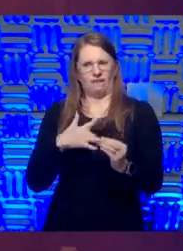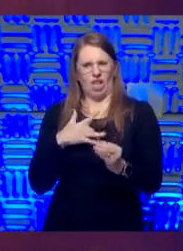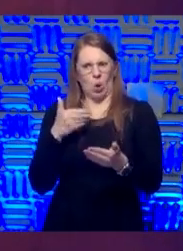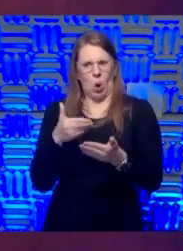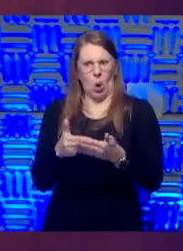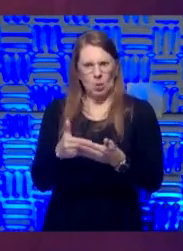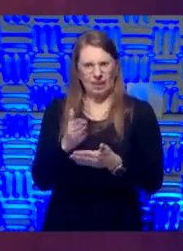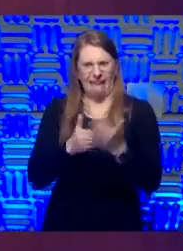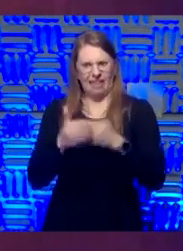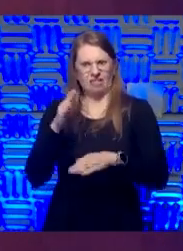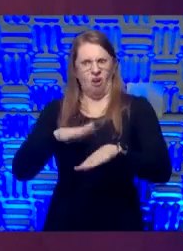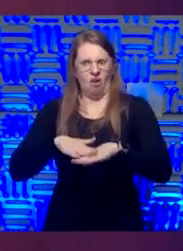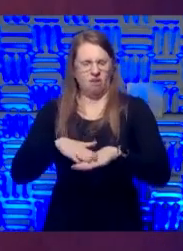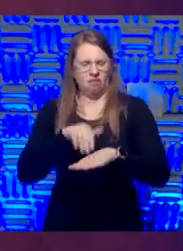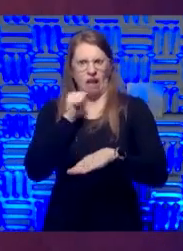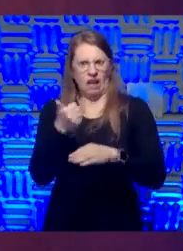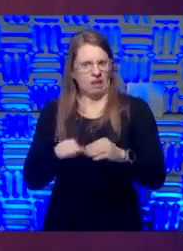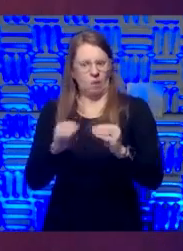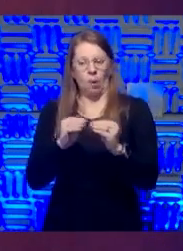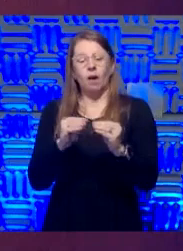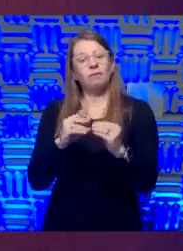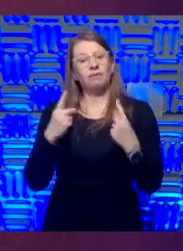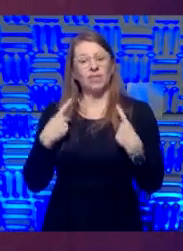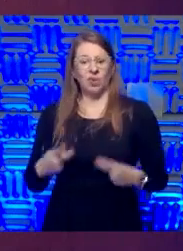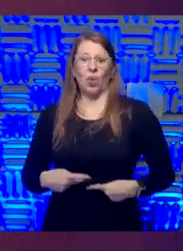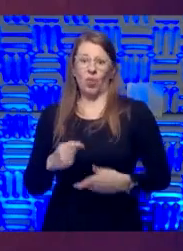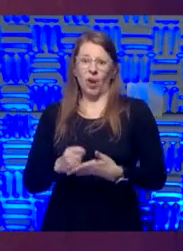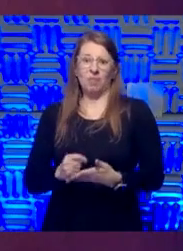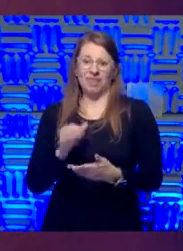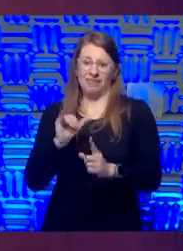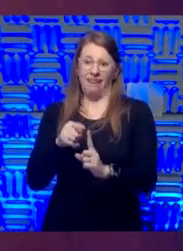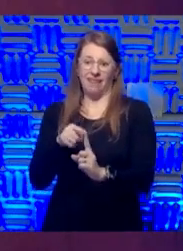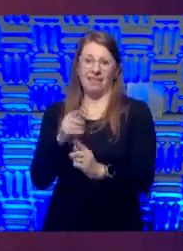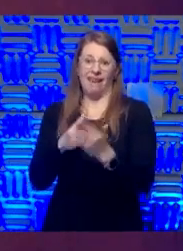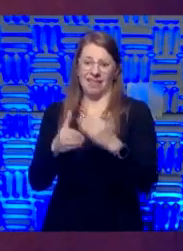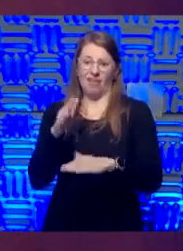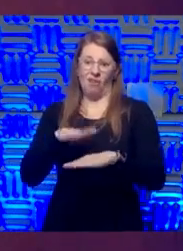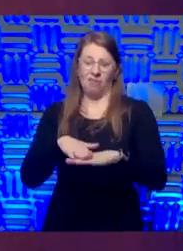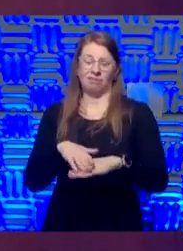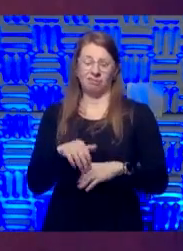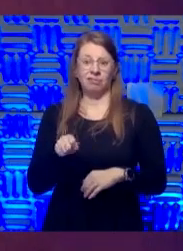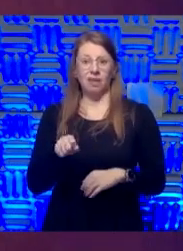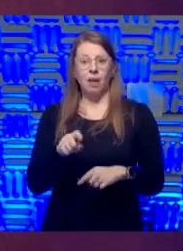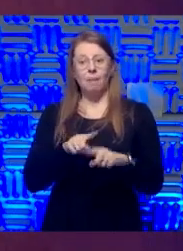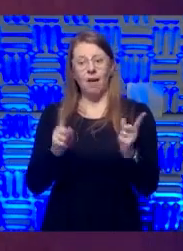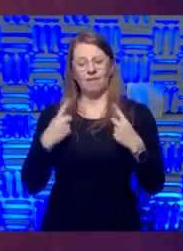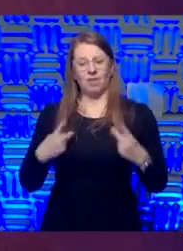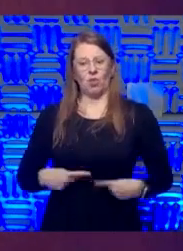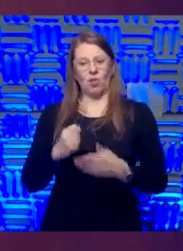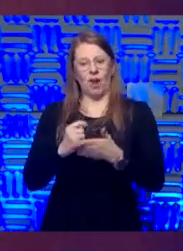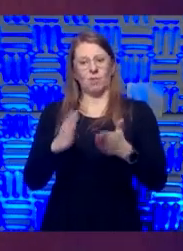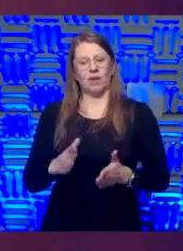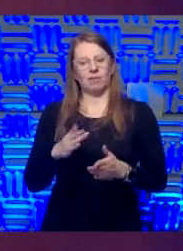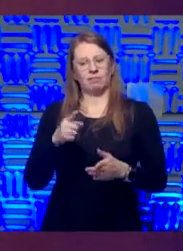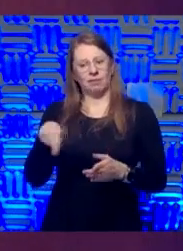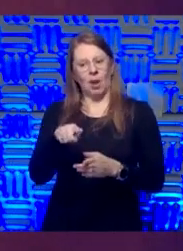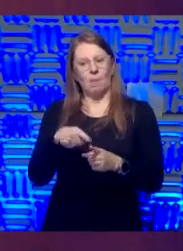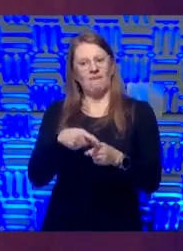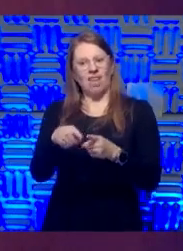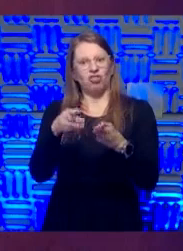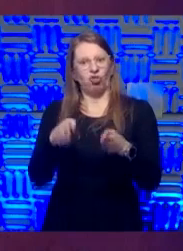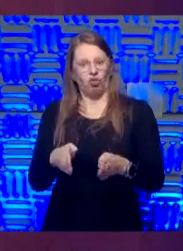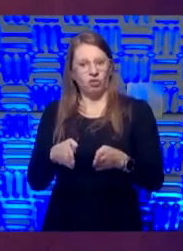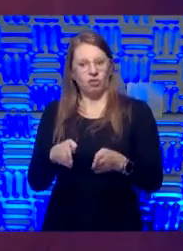close hands-on, and a lot of physical therapy is just that. But physical therapists are professionals, and they should be doing the